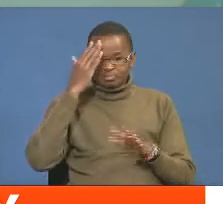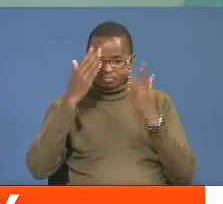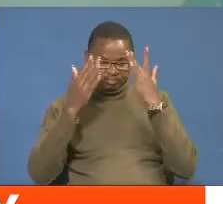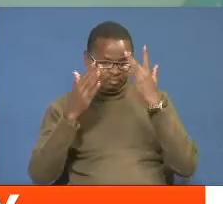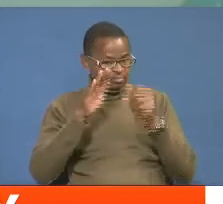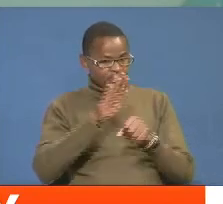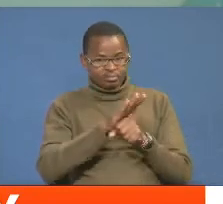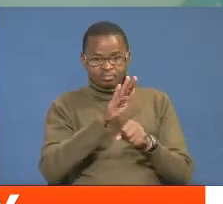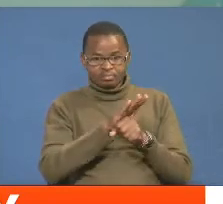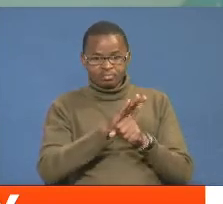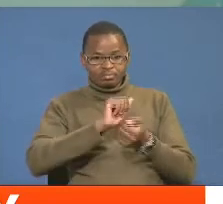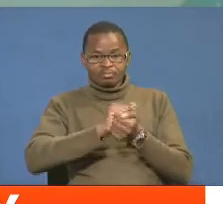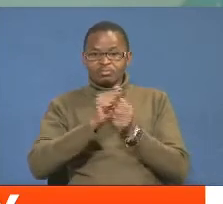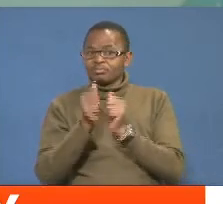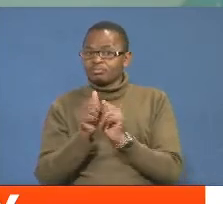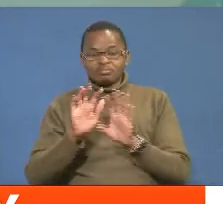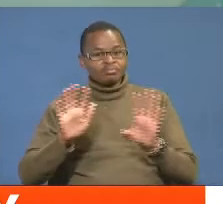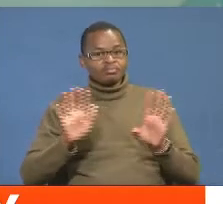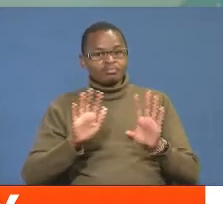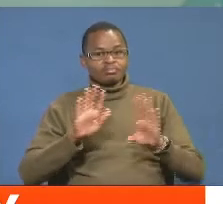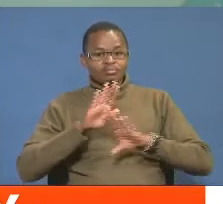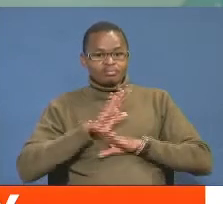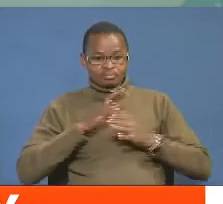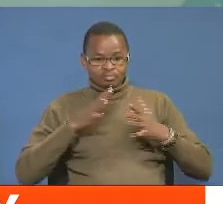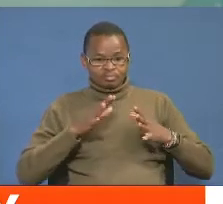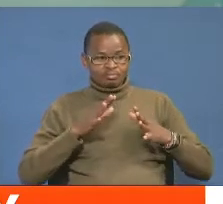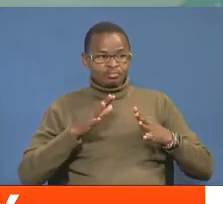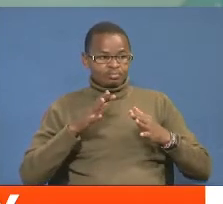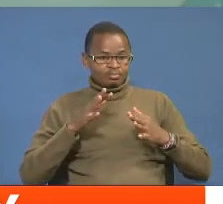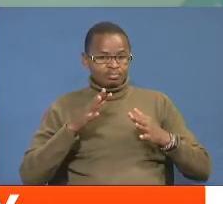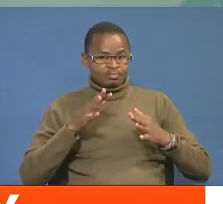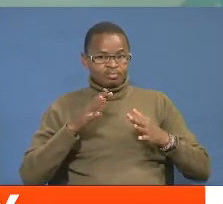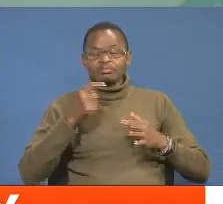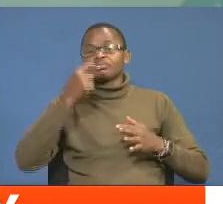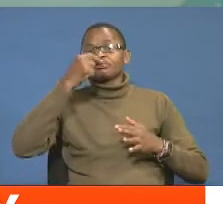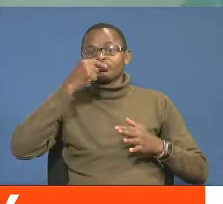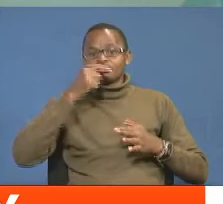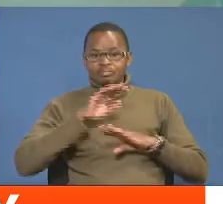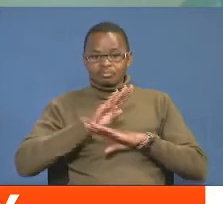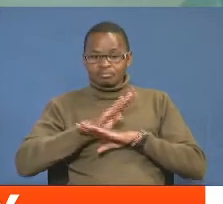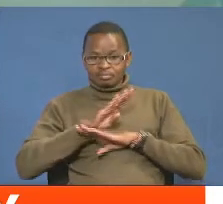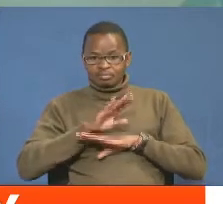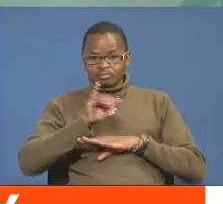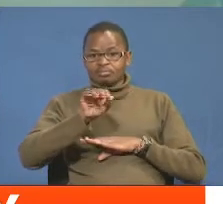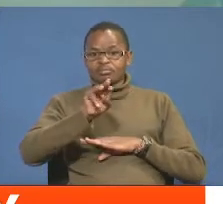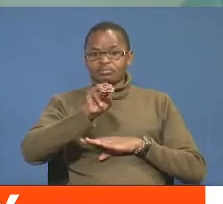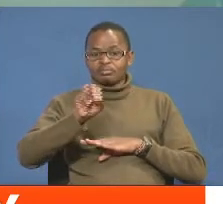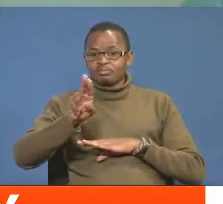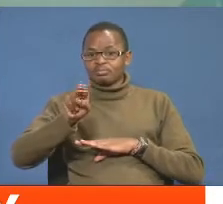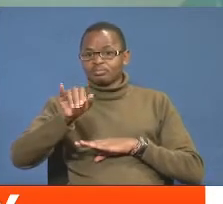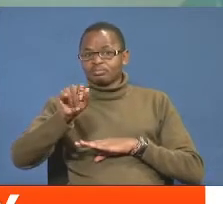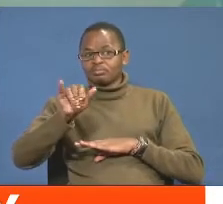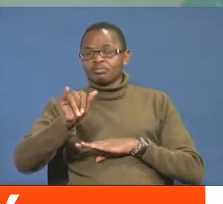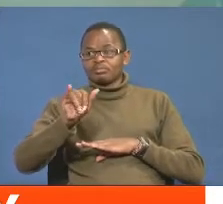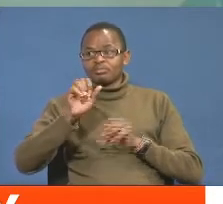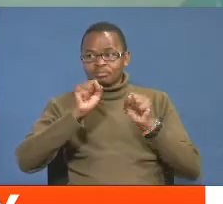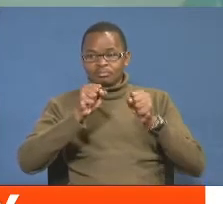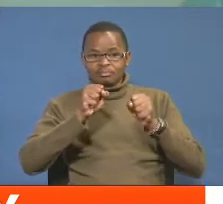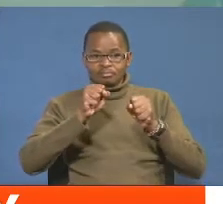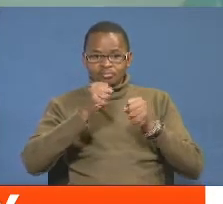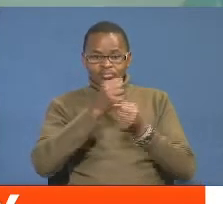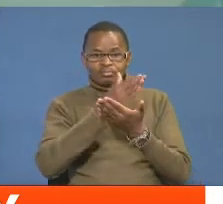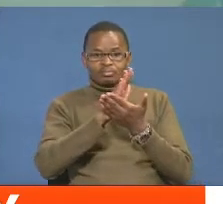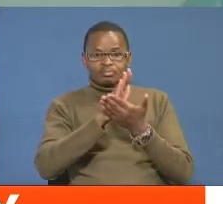how much of that is going to achieve. I think if we get enough people vaccinated and we have enough herd immunity, then we may be able to make